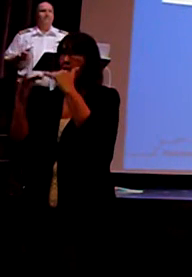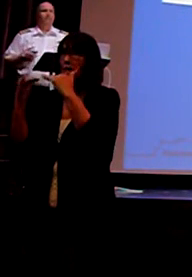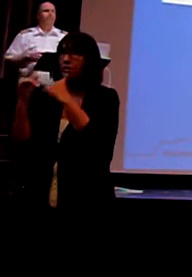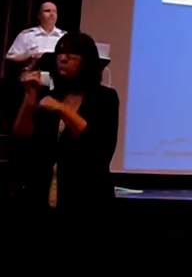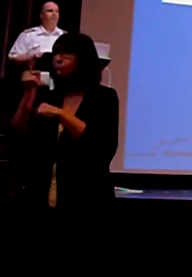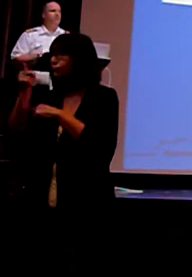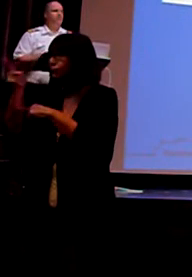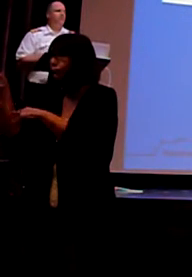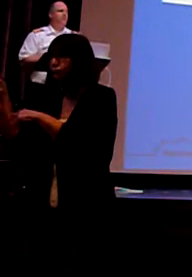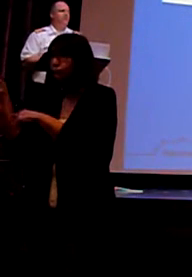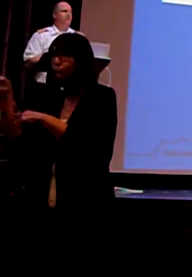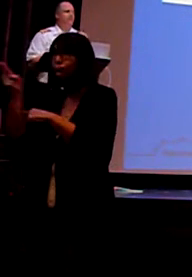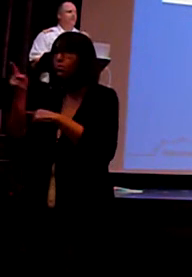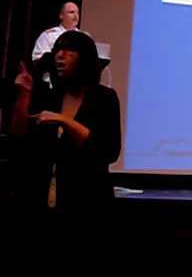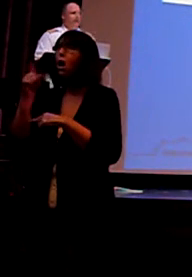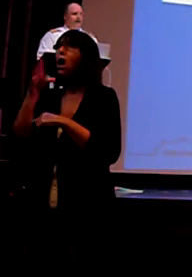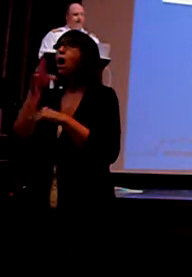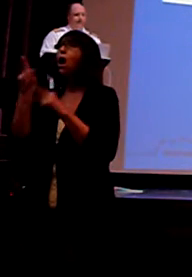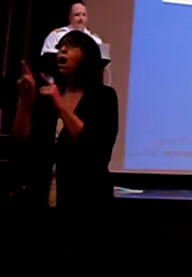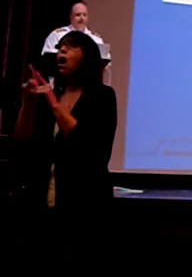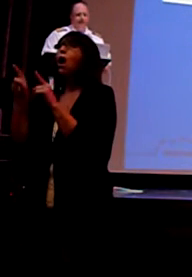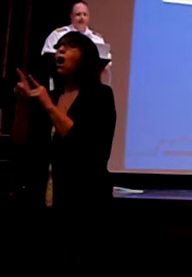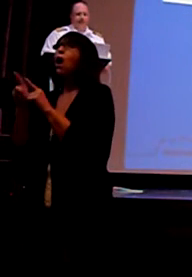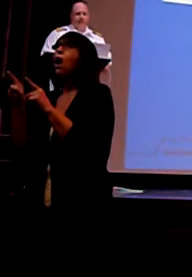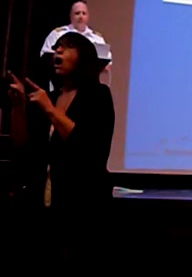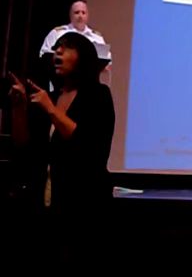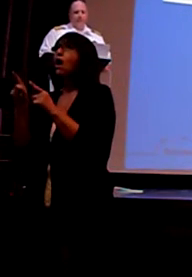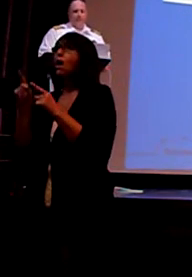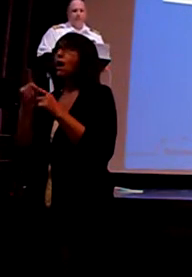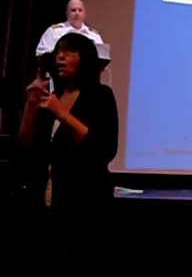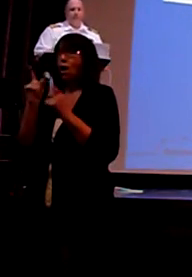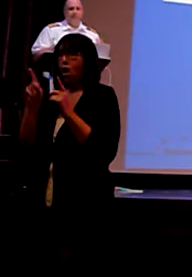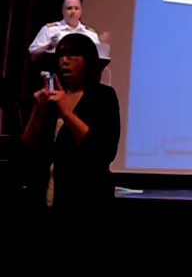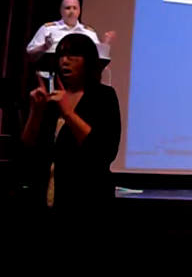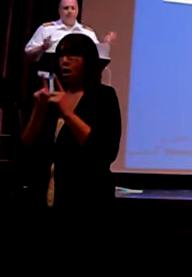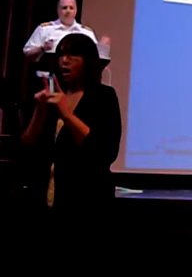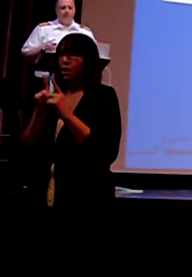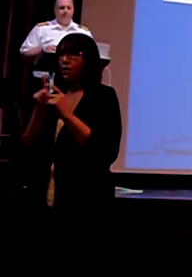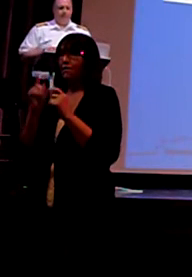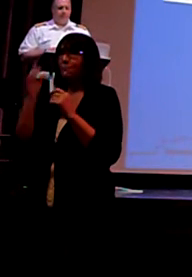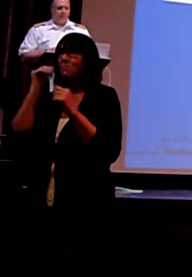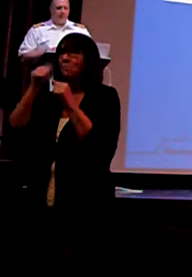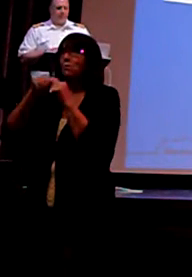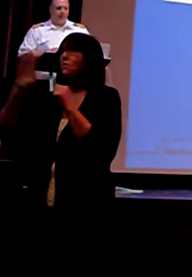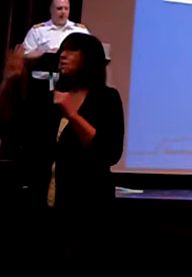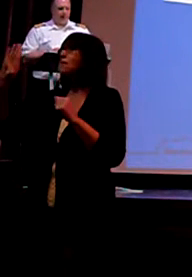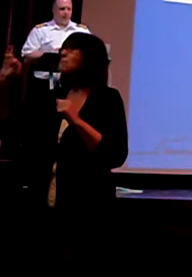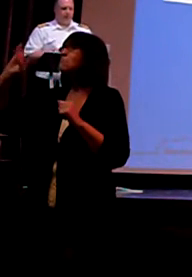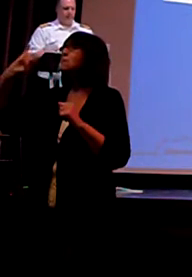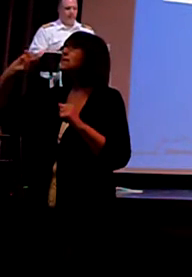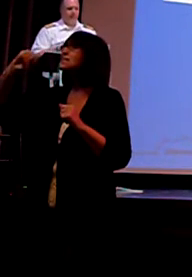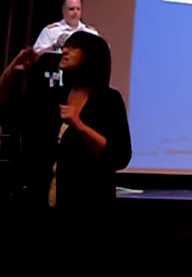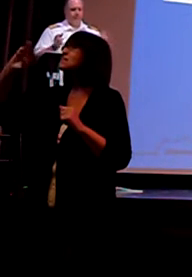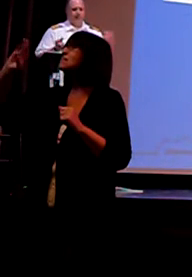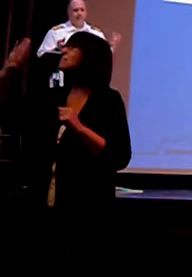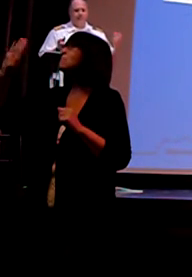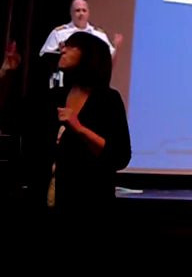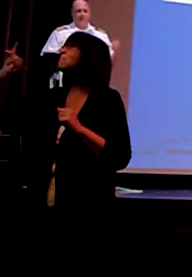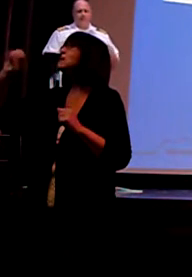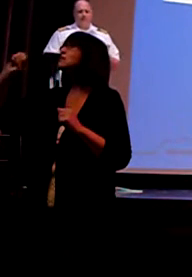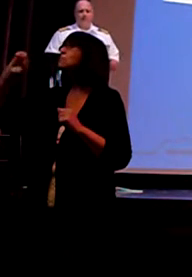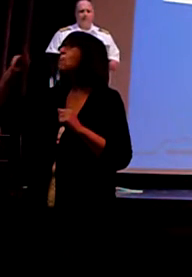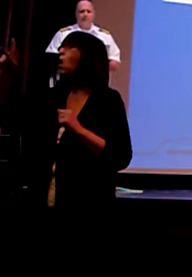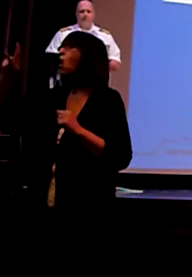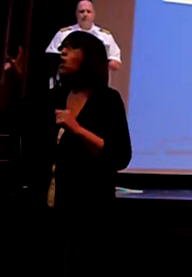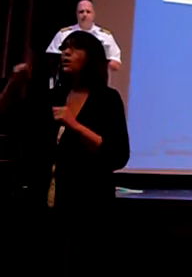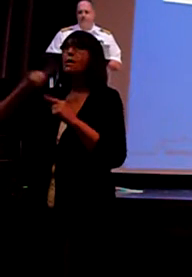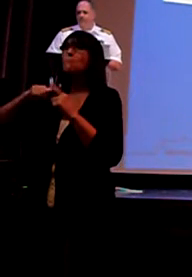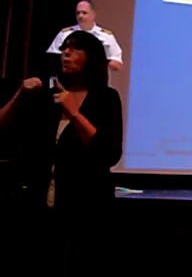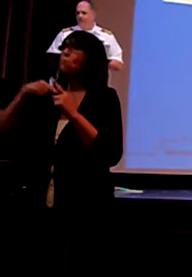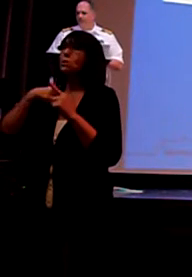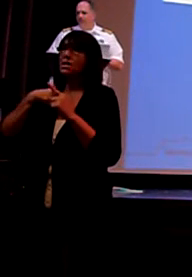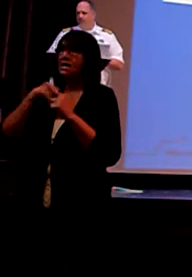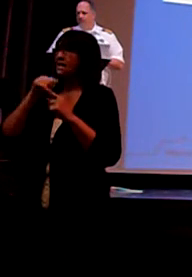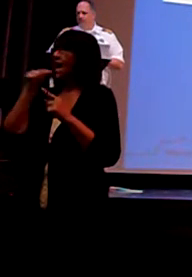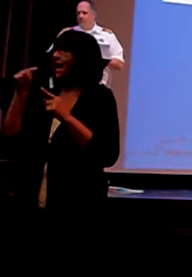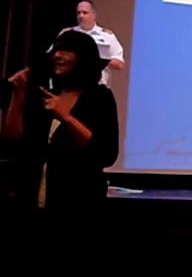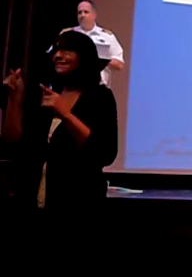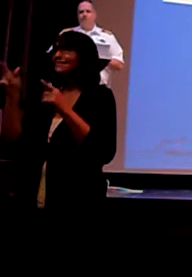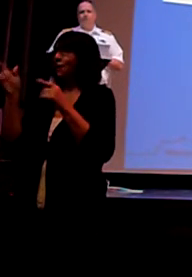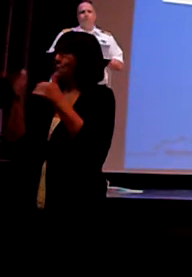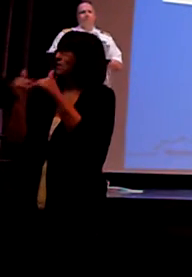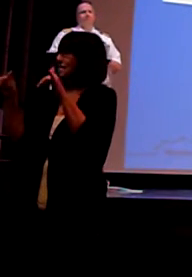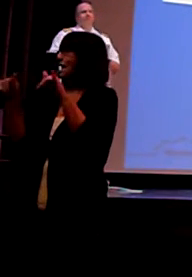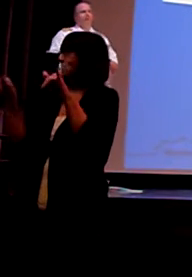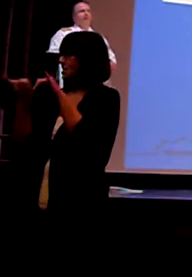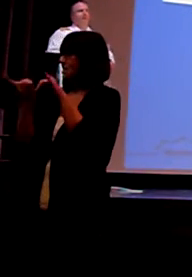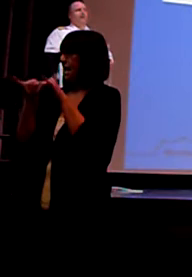even be possible to cater for the Bismarck. Never ended up there, but it was still the size of it.